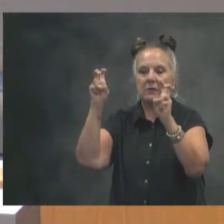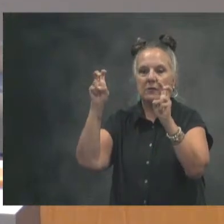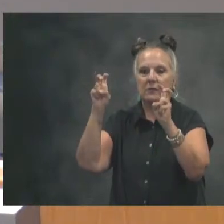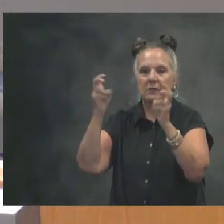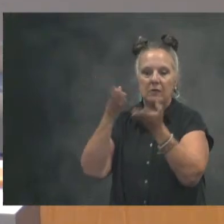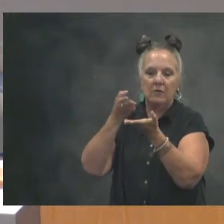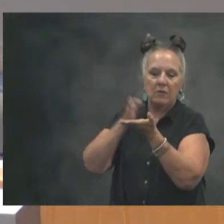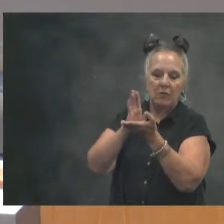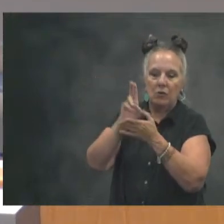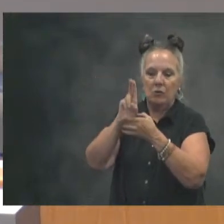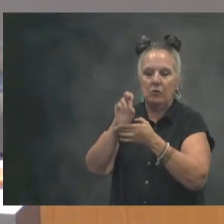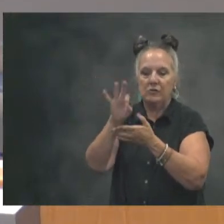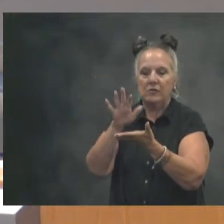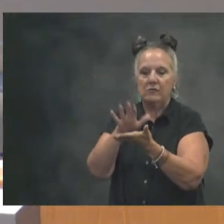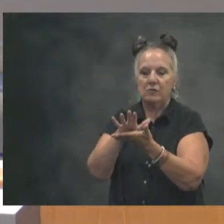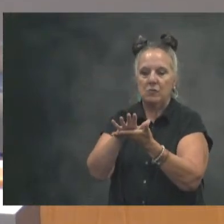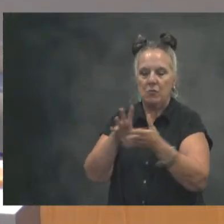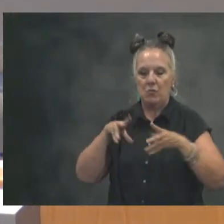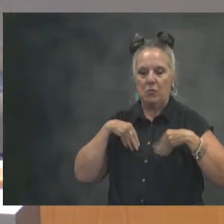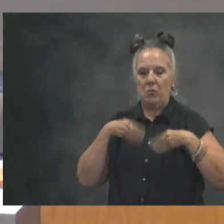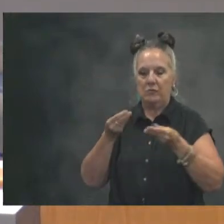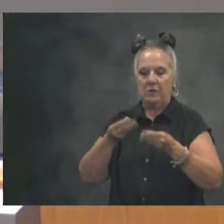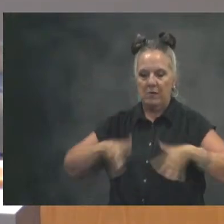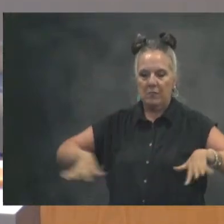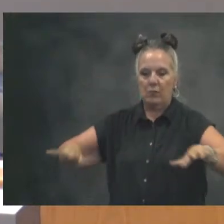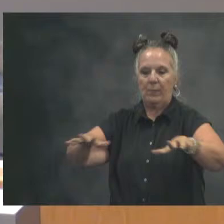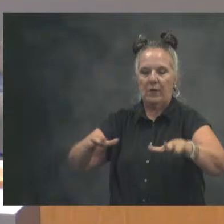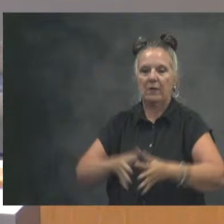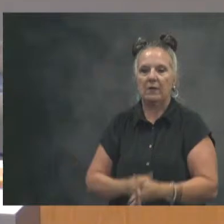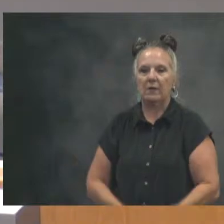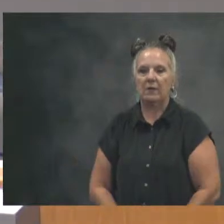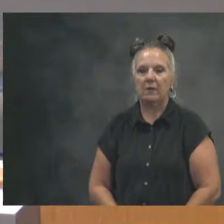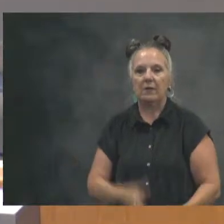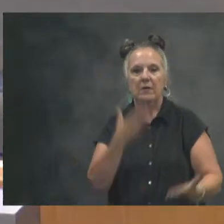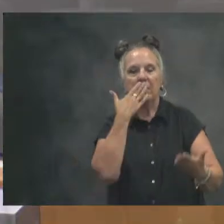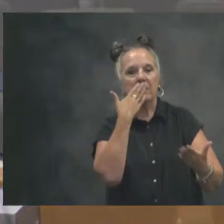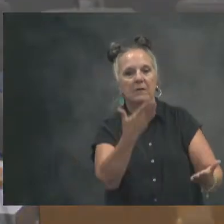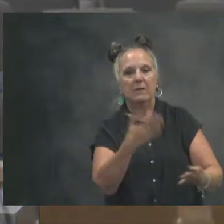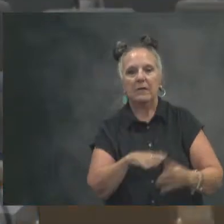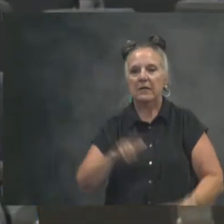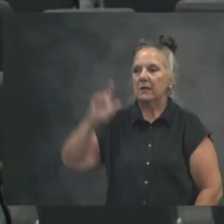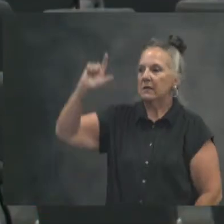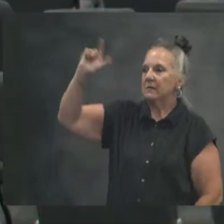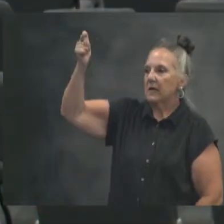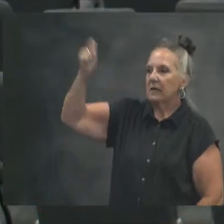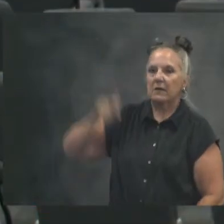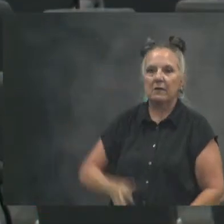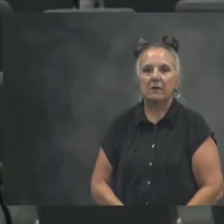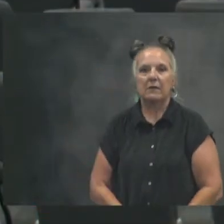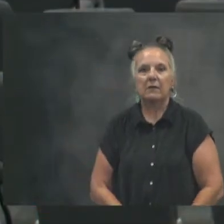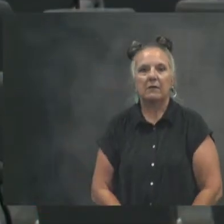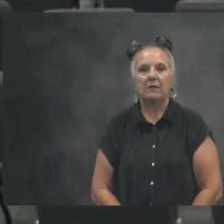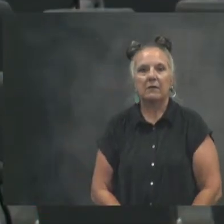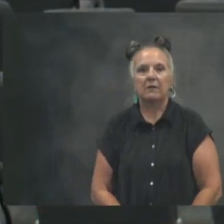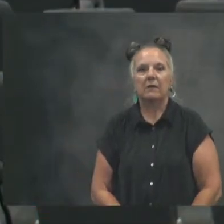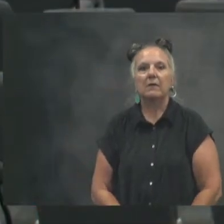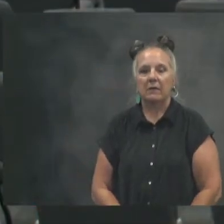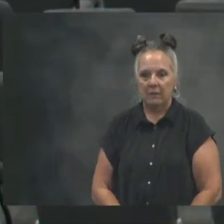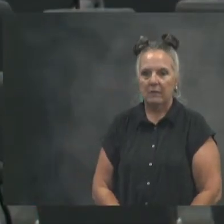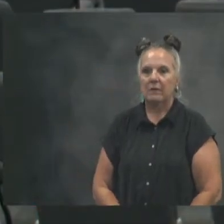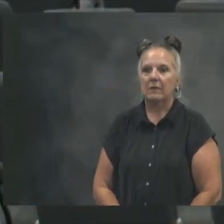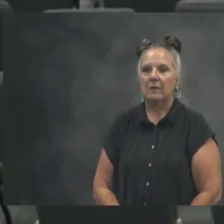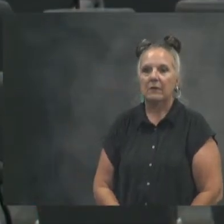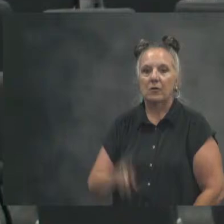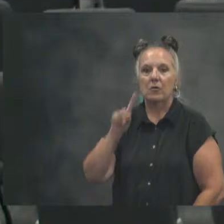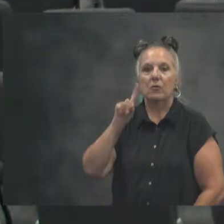Use of School-Owned Property. Thank you, Mr. Stauffer. Is there a second? Second. Thank you, Mr. Bickford.